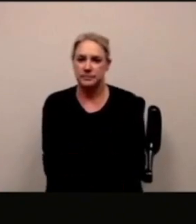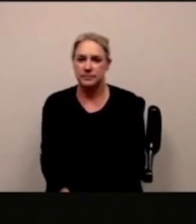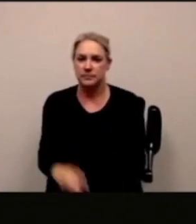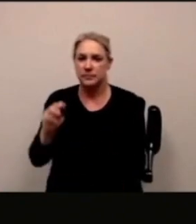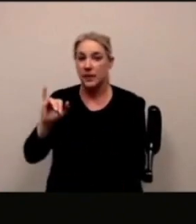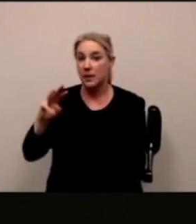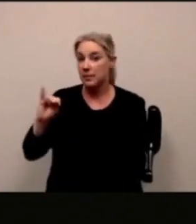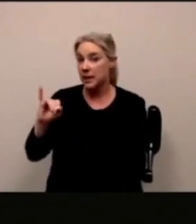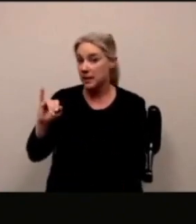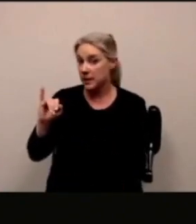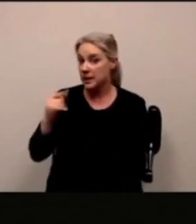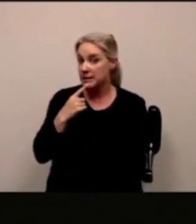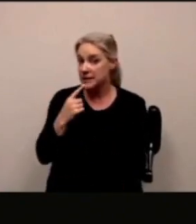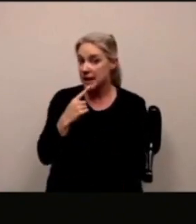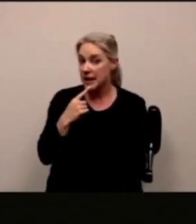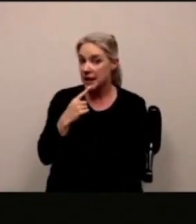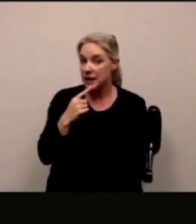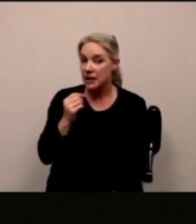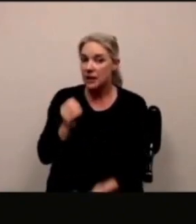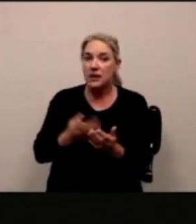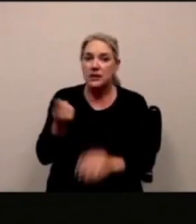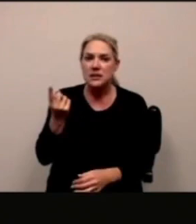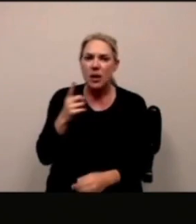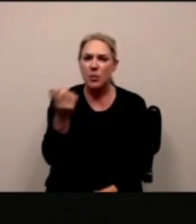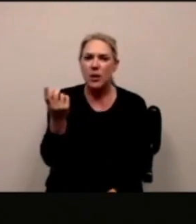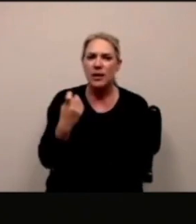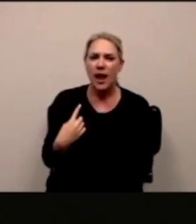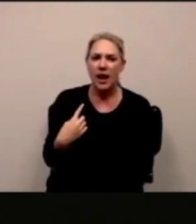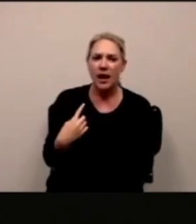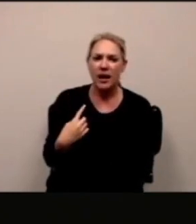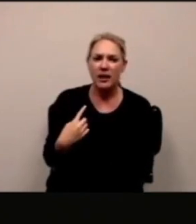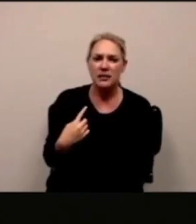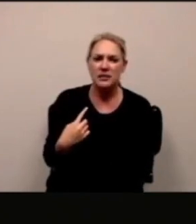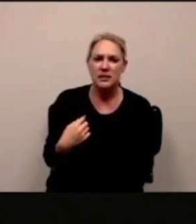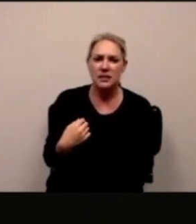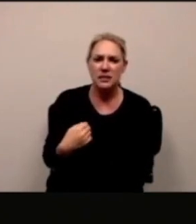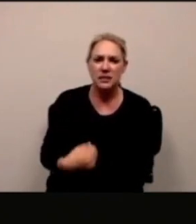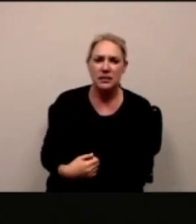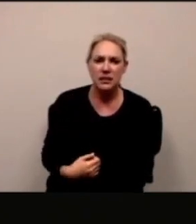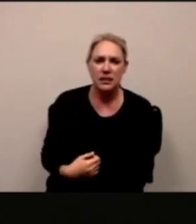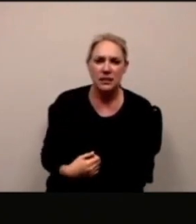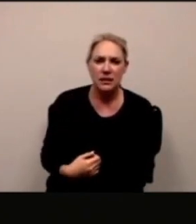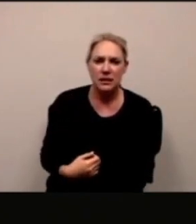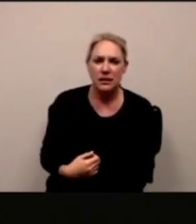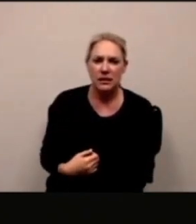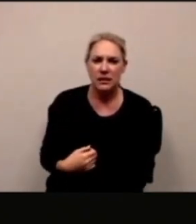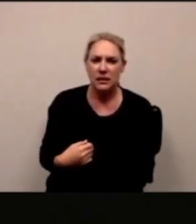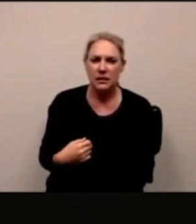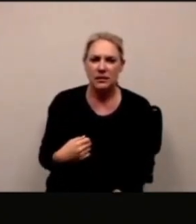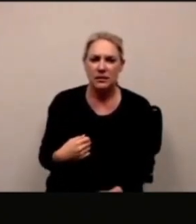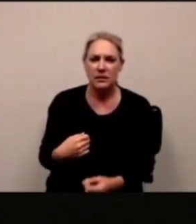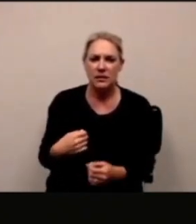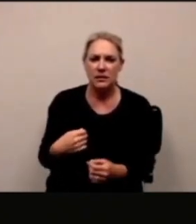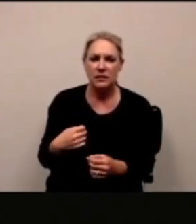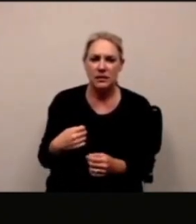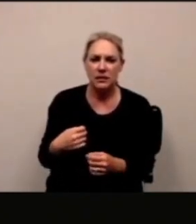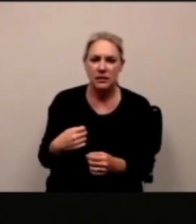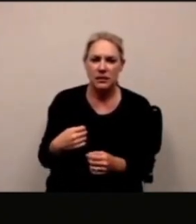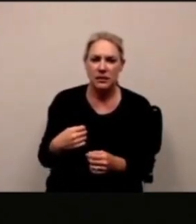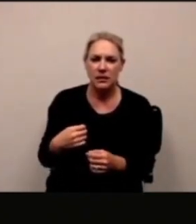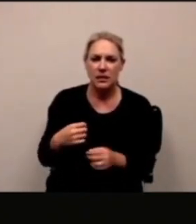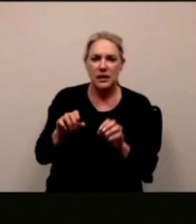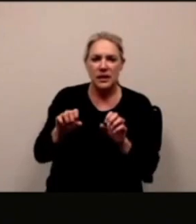Somebody's asking, if you use the rotate block, what happens? Does it have a drag or does it stop? If any of the